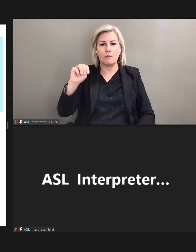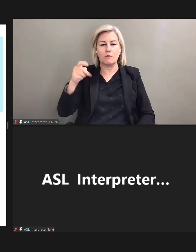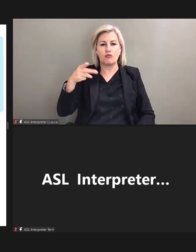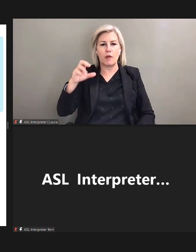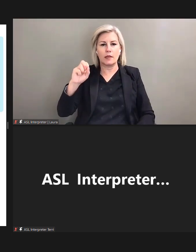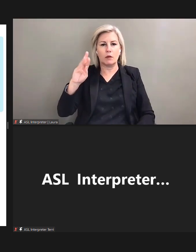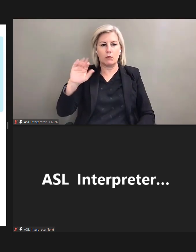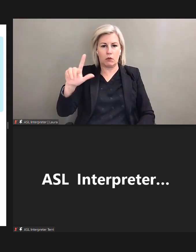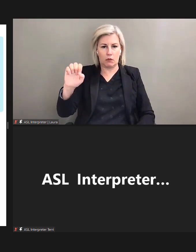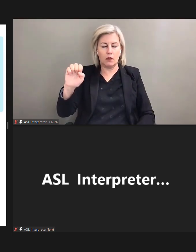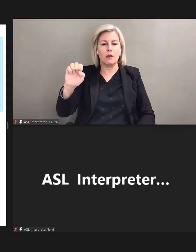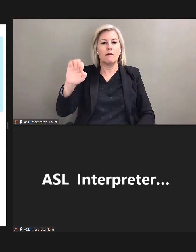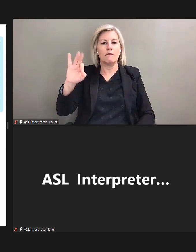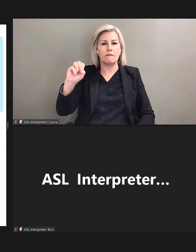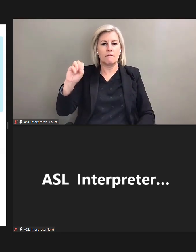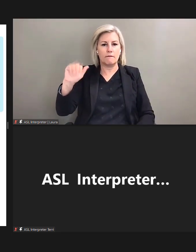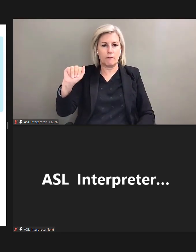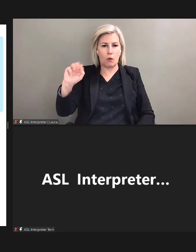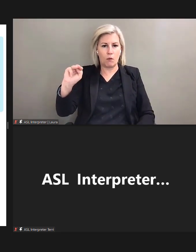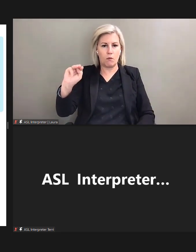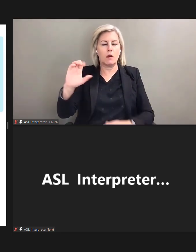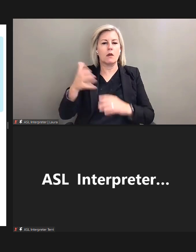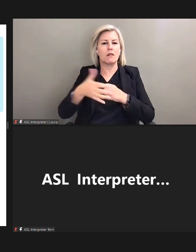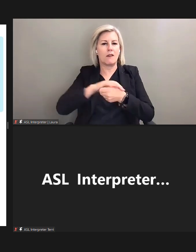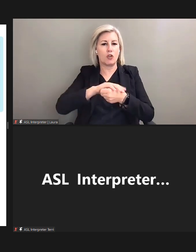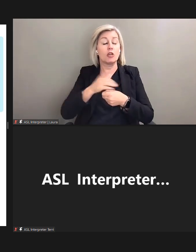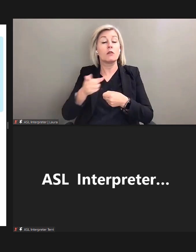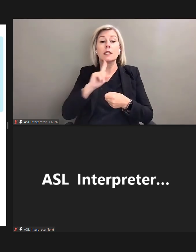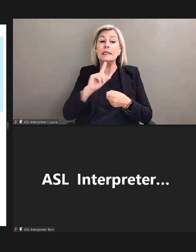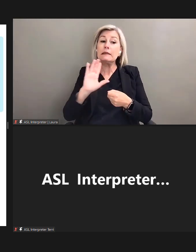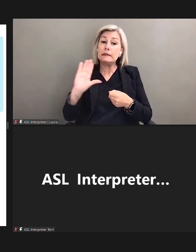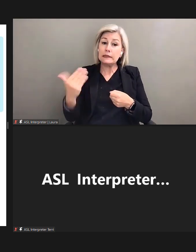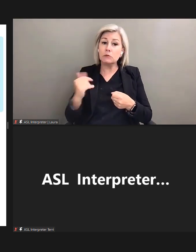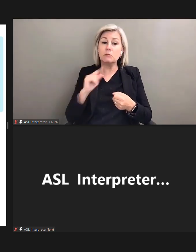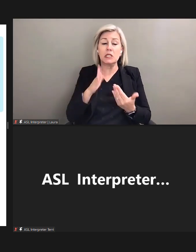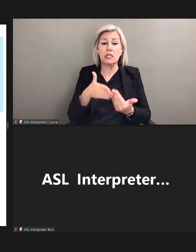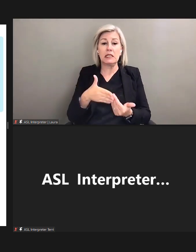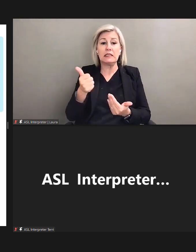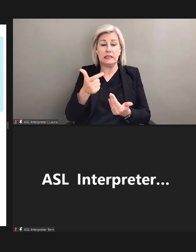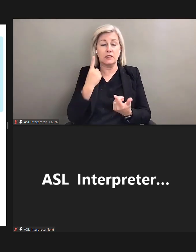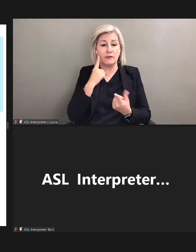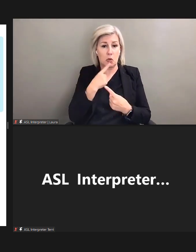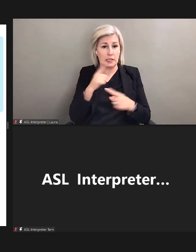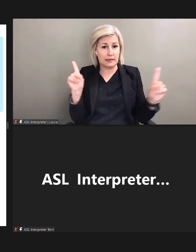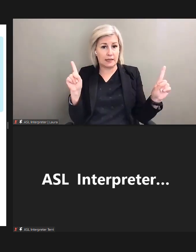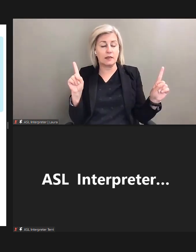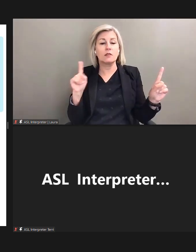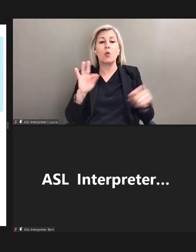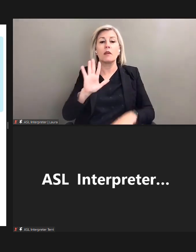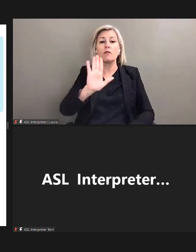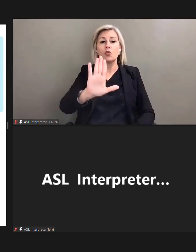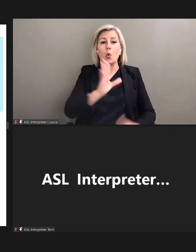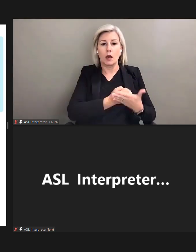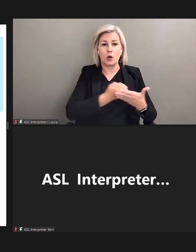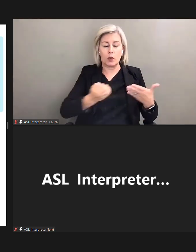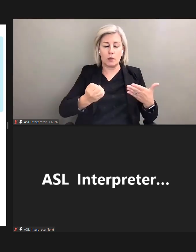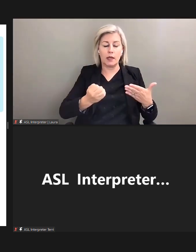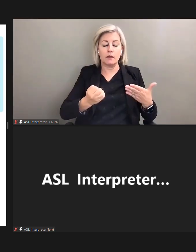cover, which tends to be the easiest to achieve success. So if your brand of